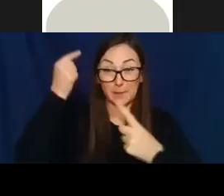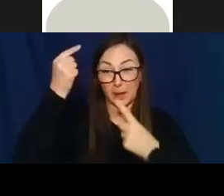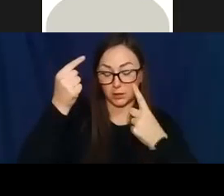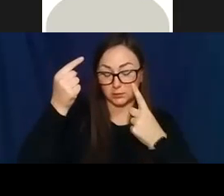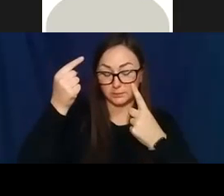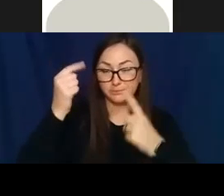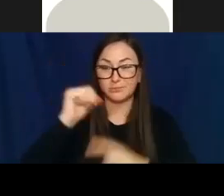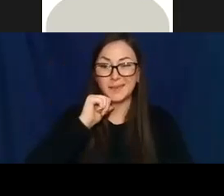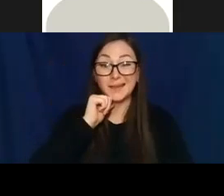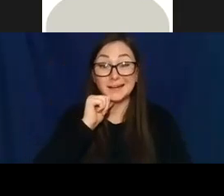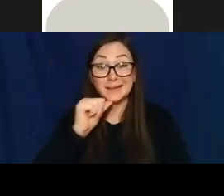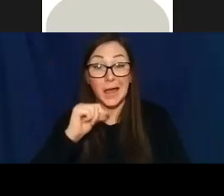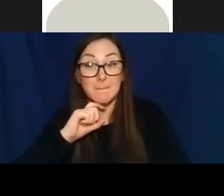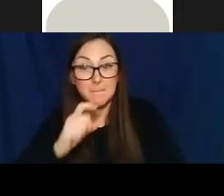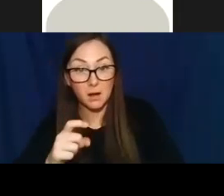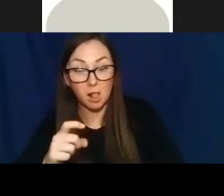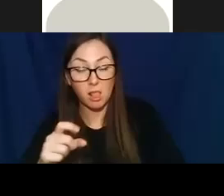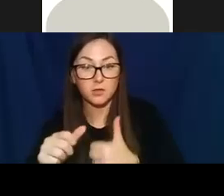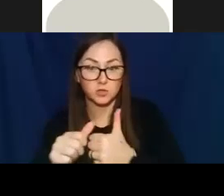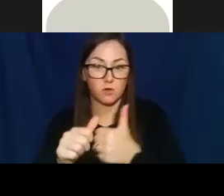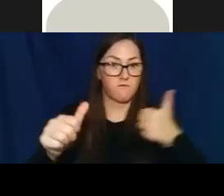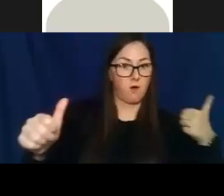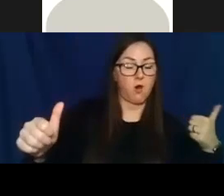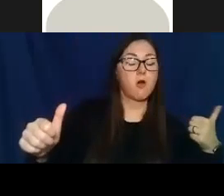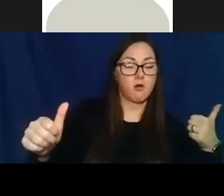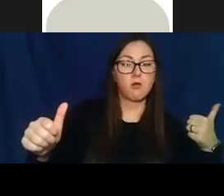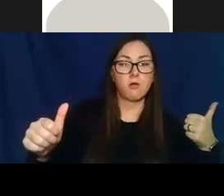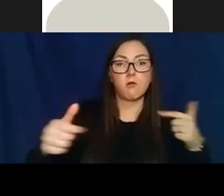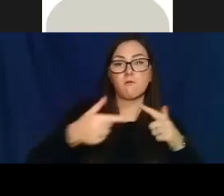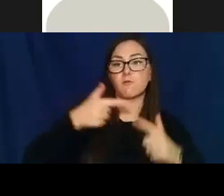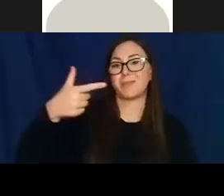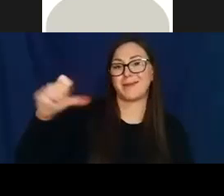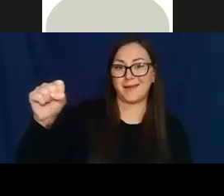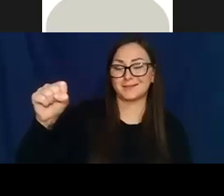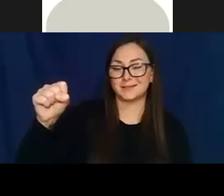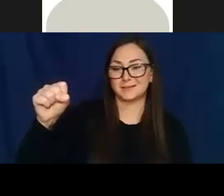are pretty far away from a close noble gas. So